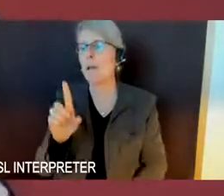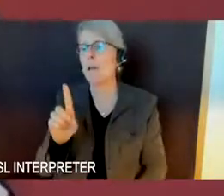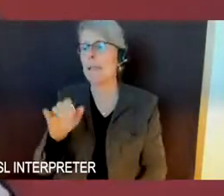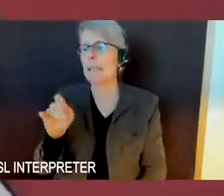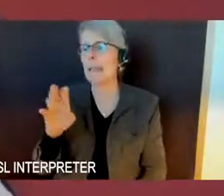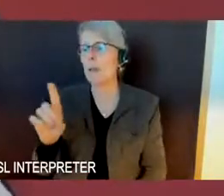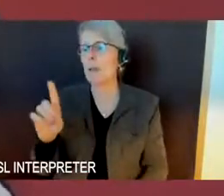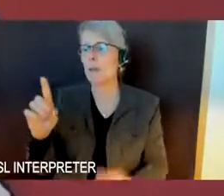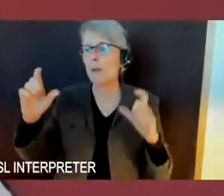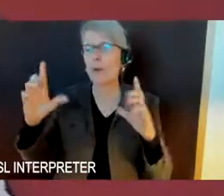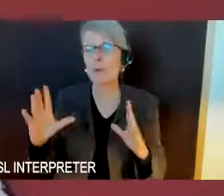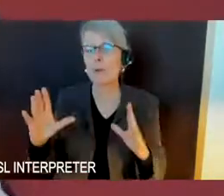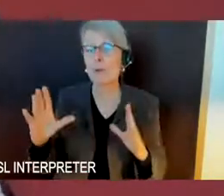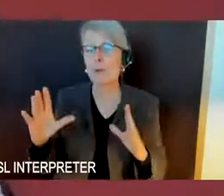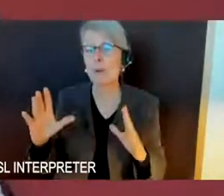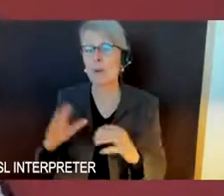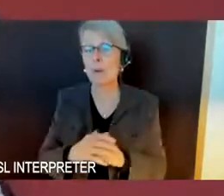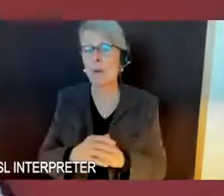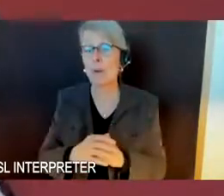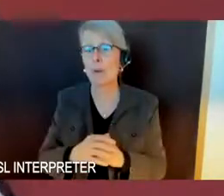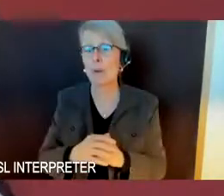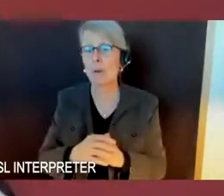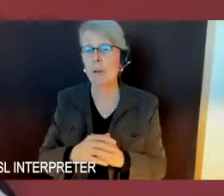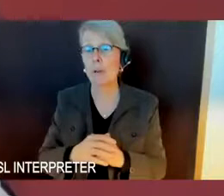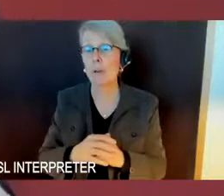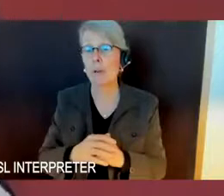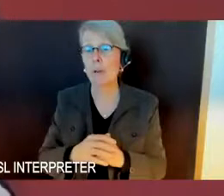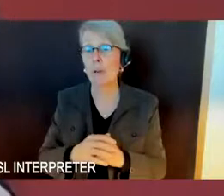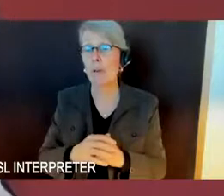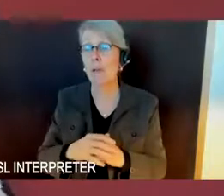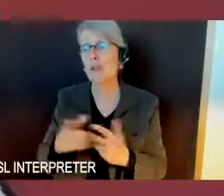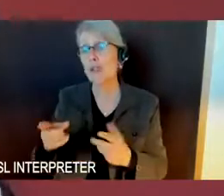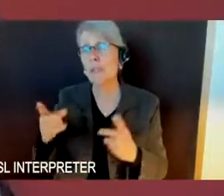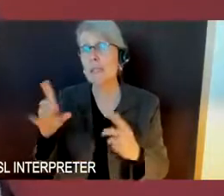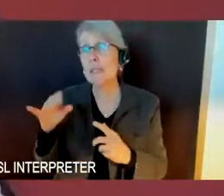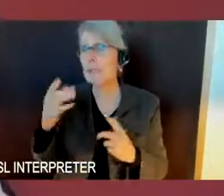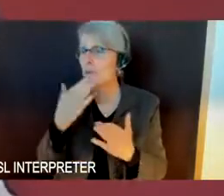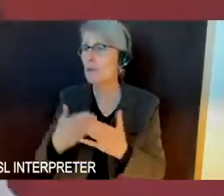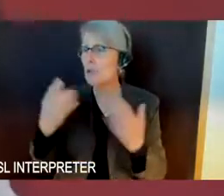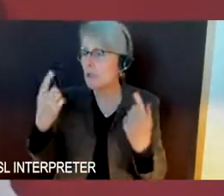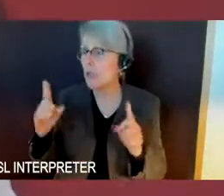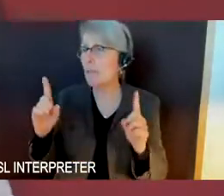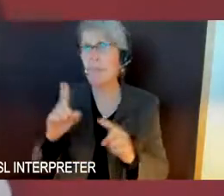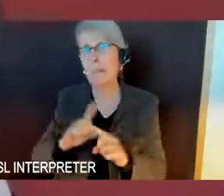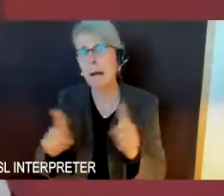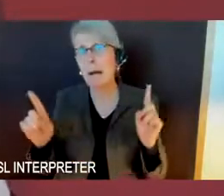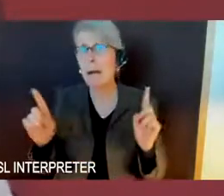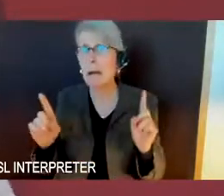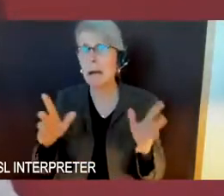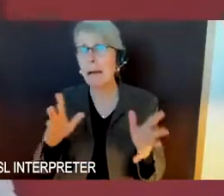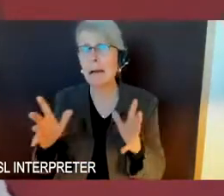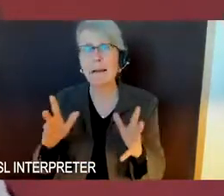like disabled photographer, you know, achieves da-da despite of her